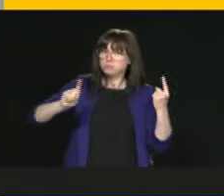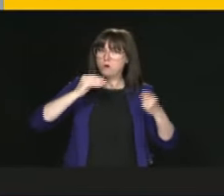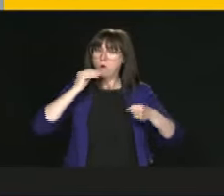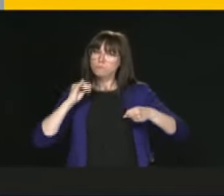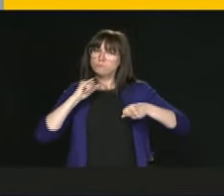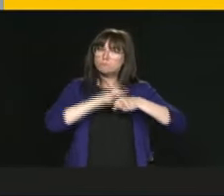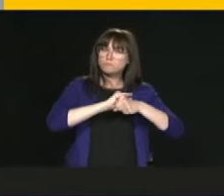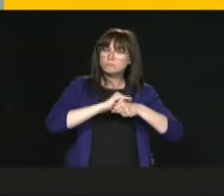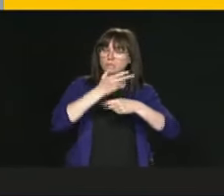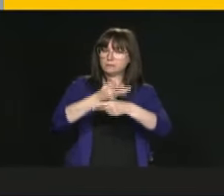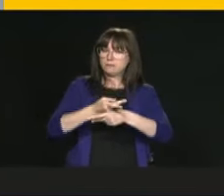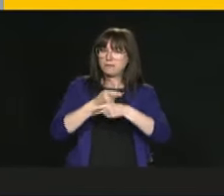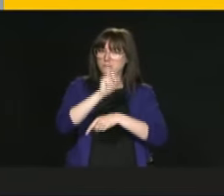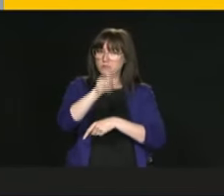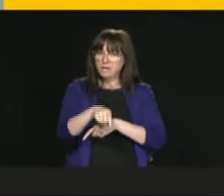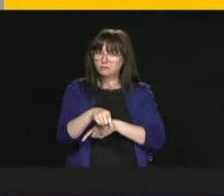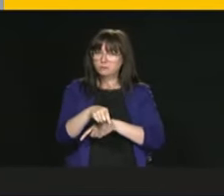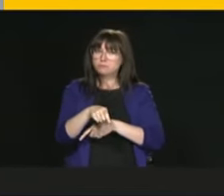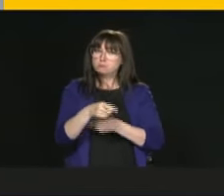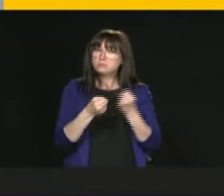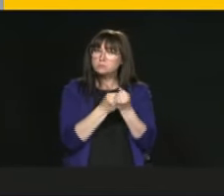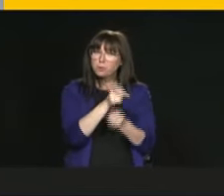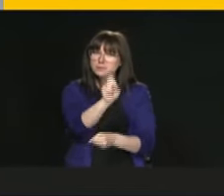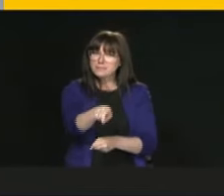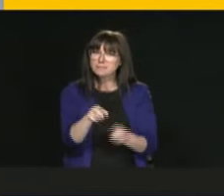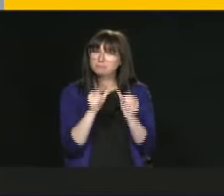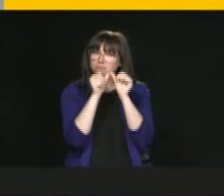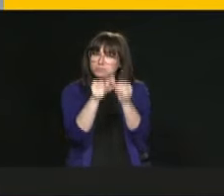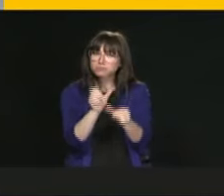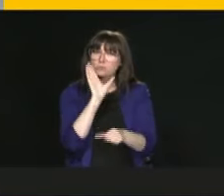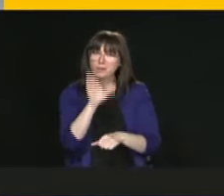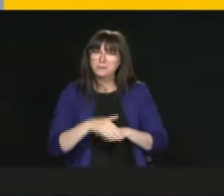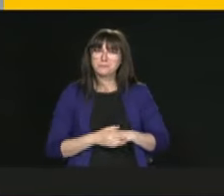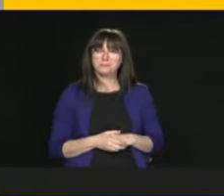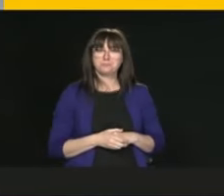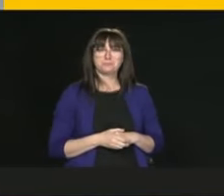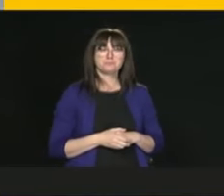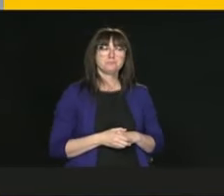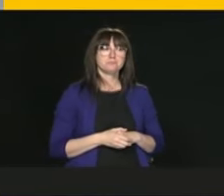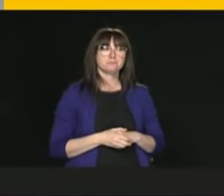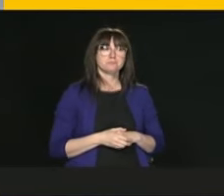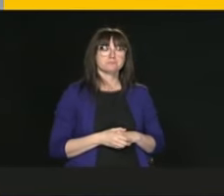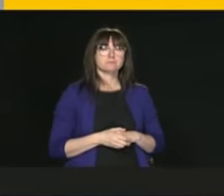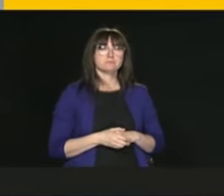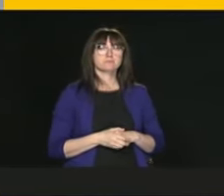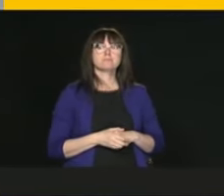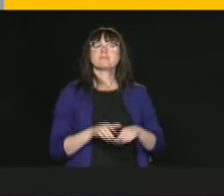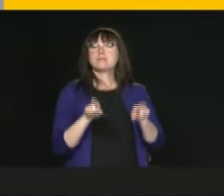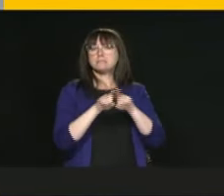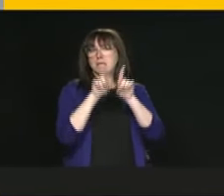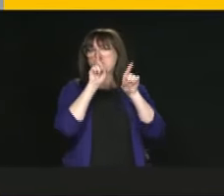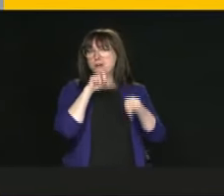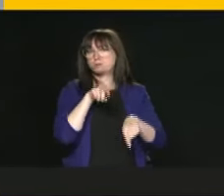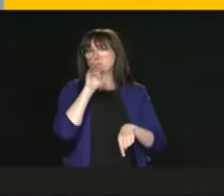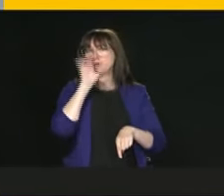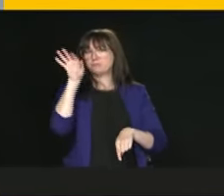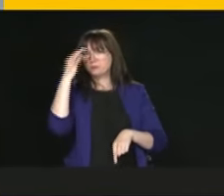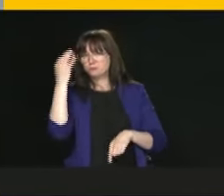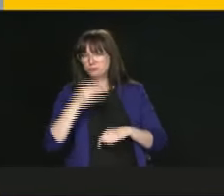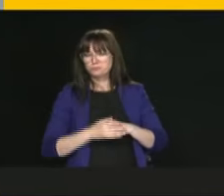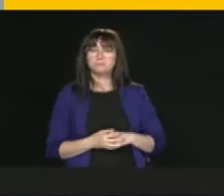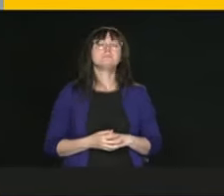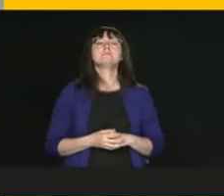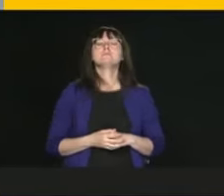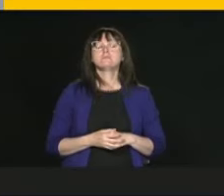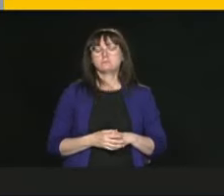and that's why they will continue to need support. Nous savons que même si à certains endroits we